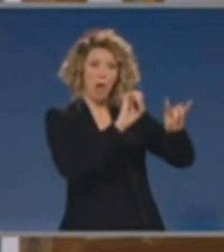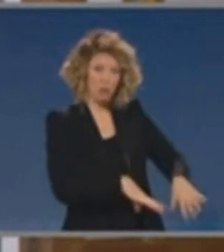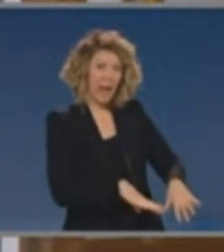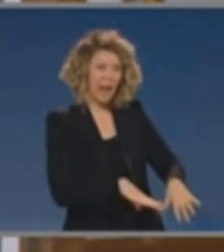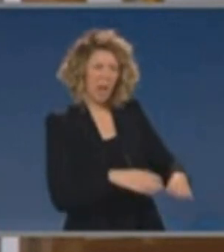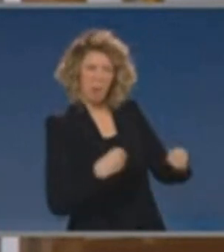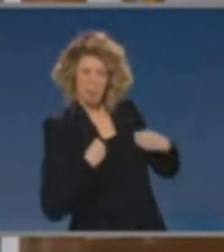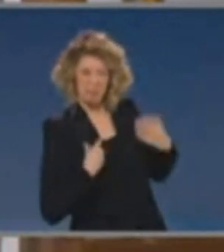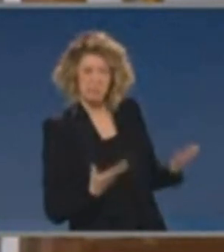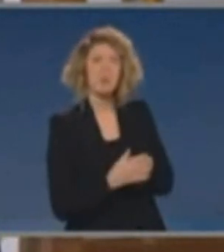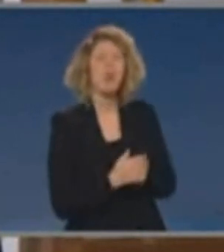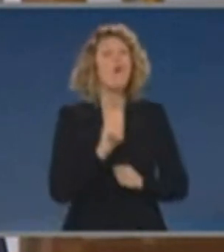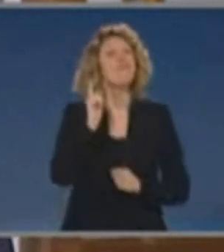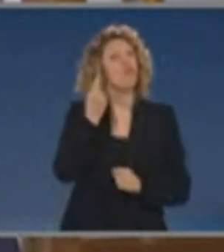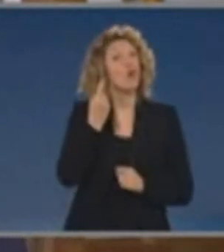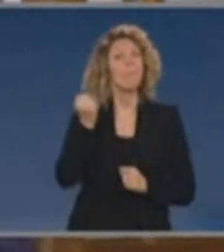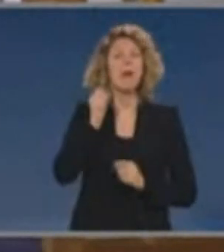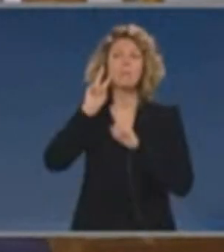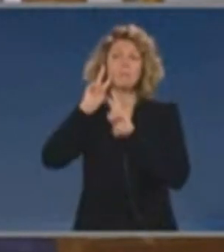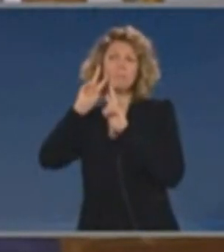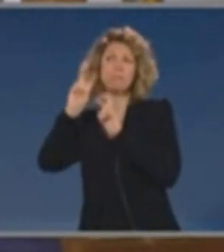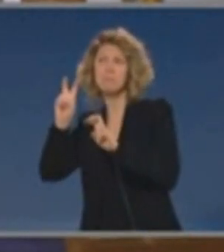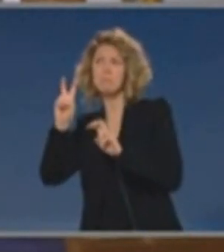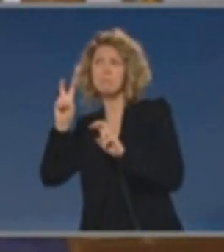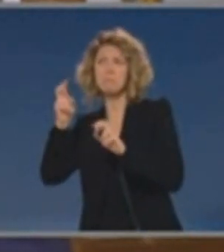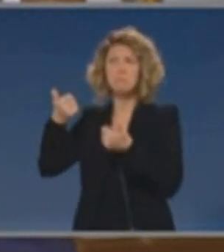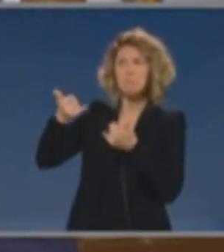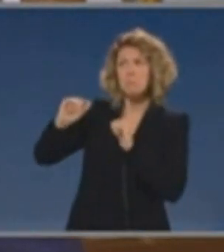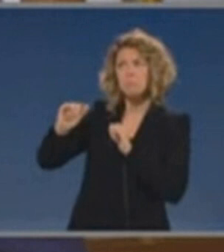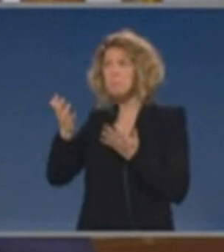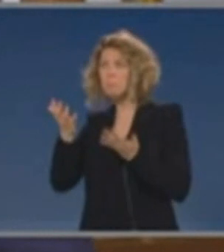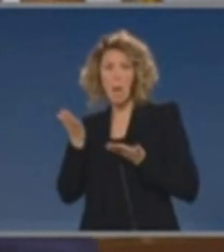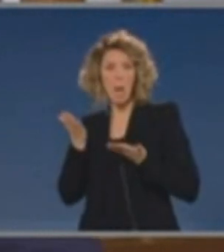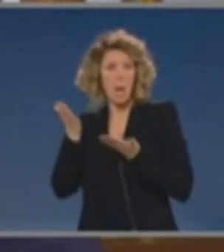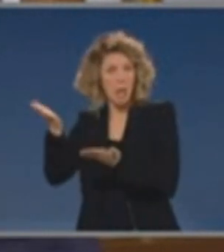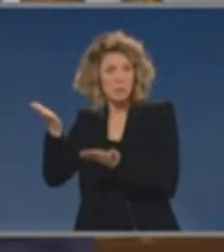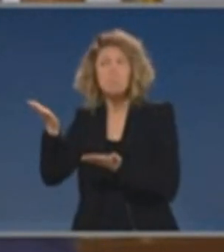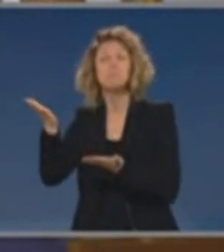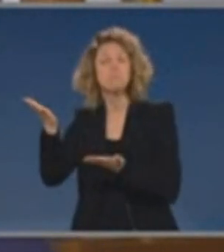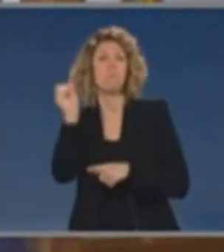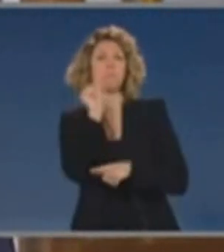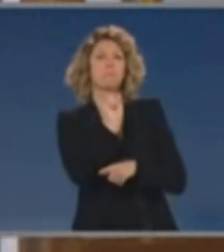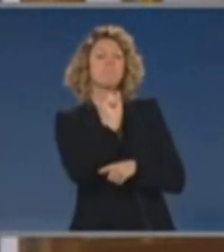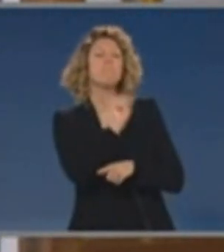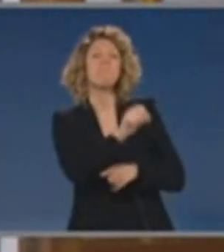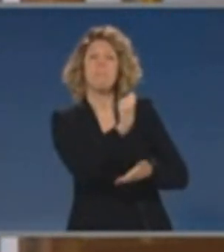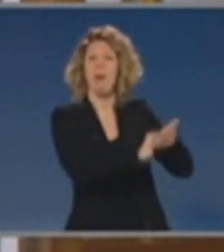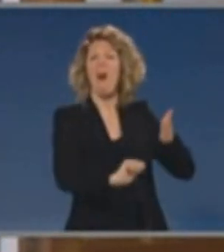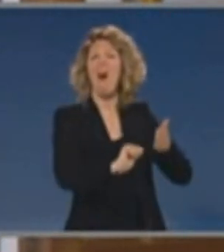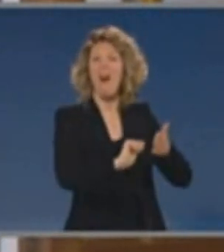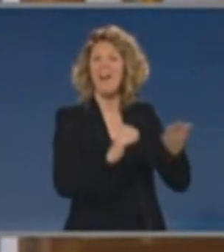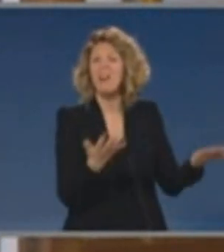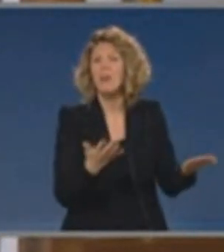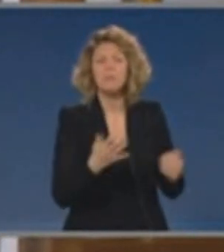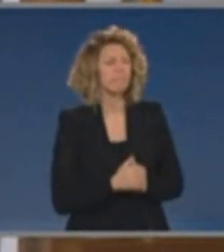be subject to the Foreign Investment Review Board review when they are investing